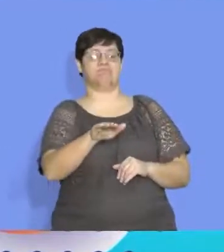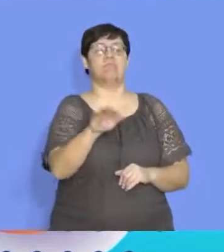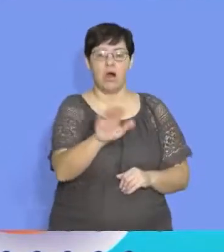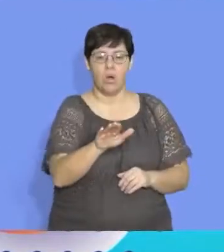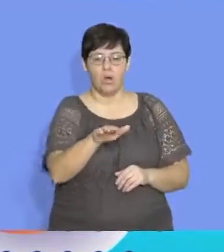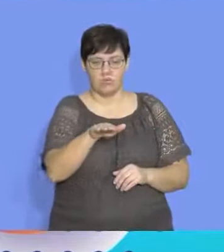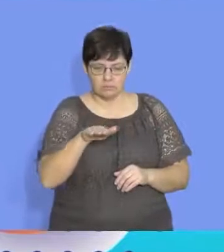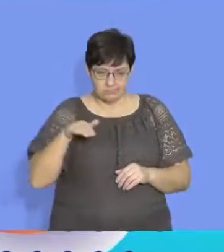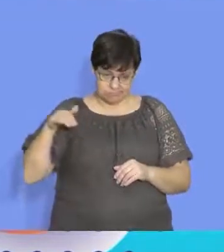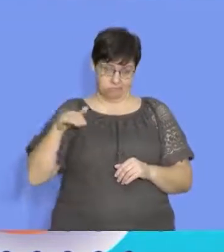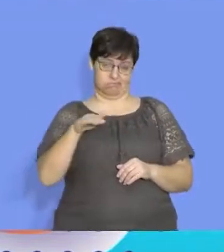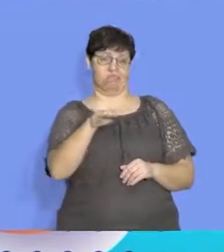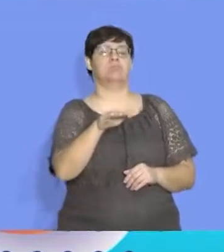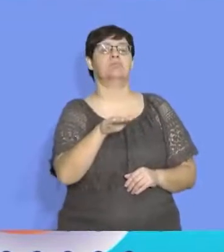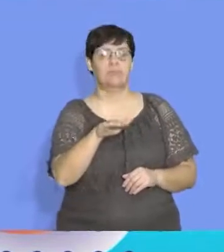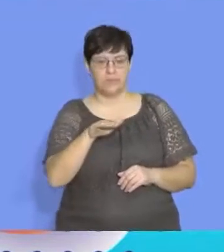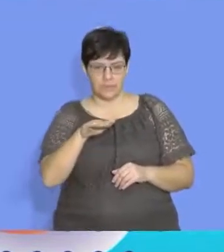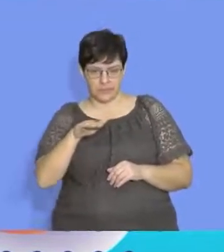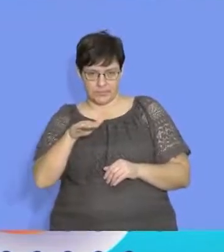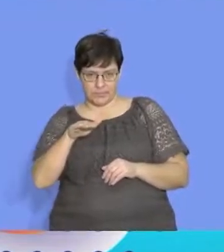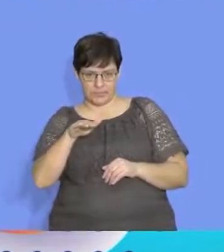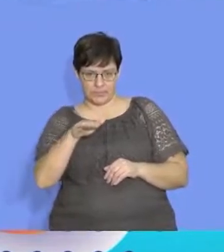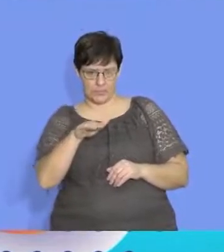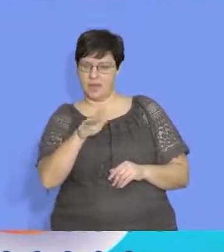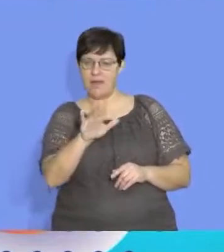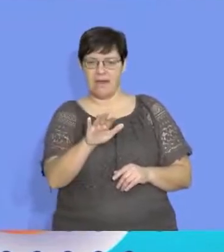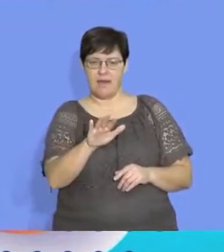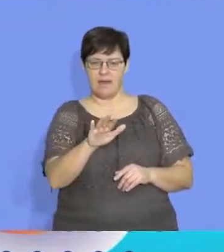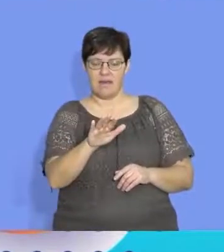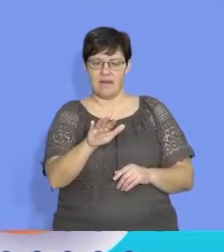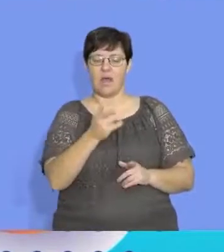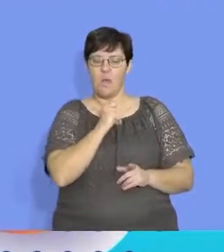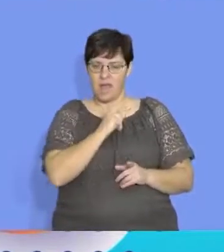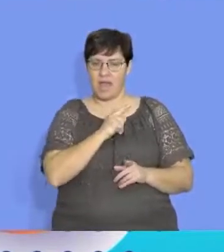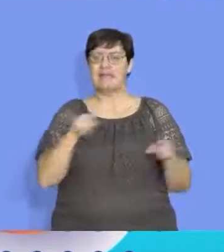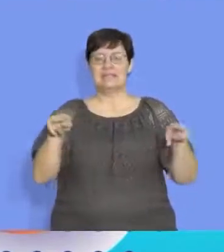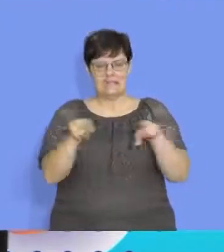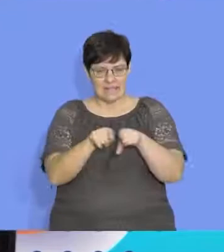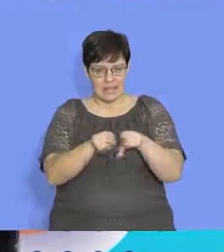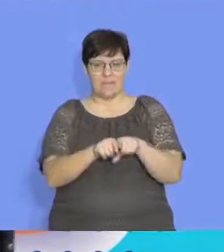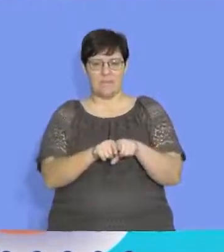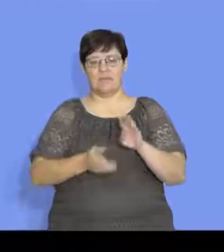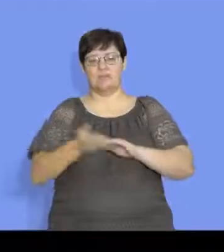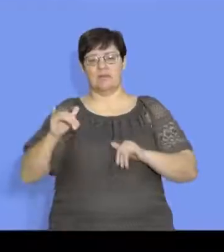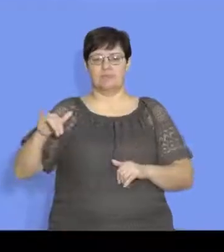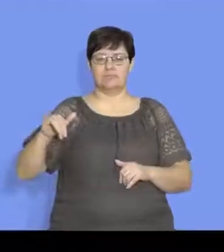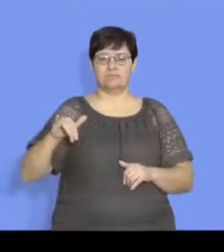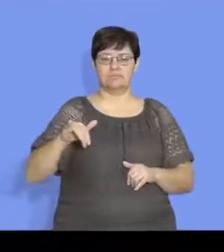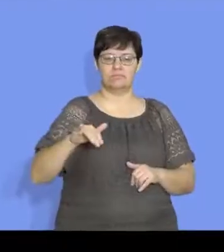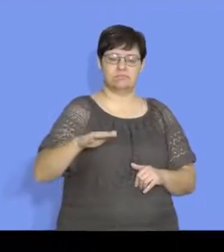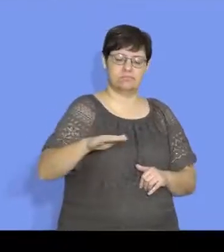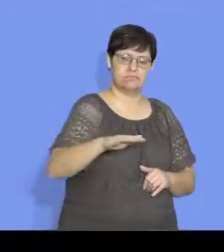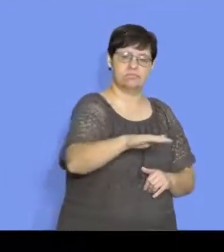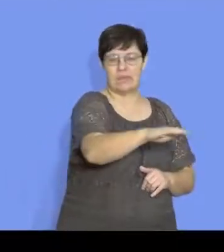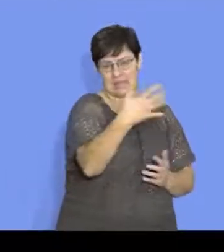down. We're going at the same speed throughout the measured time. Okay, now, having got